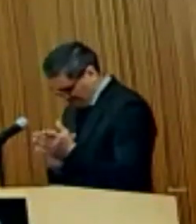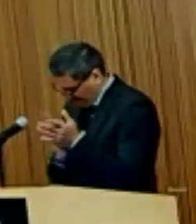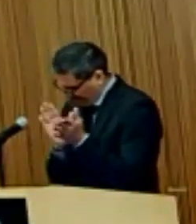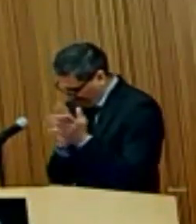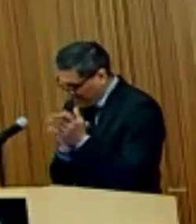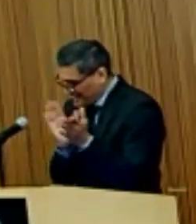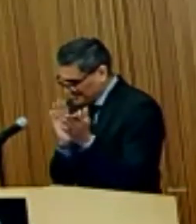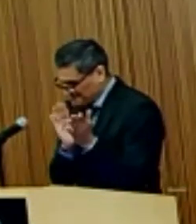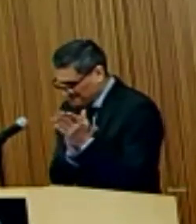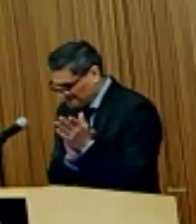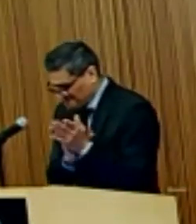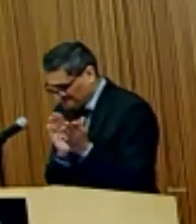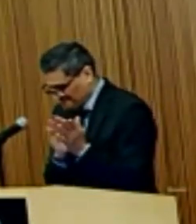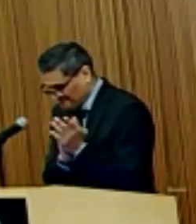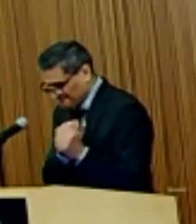conference